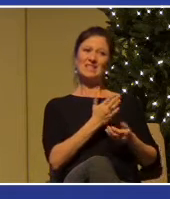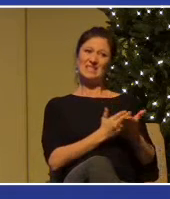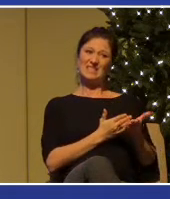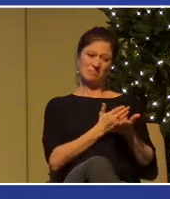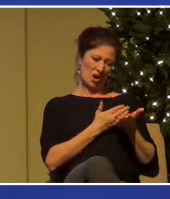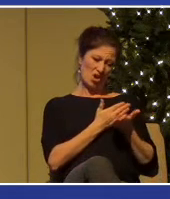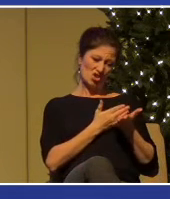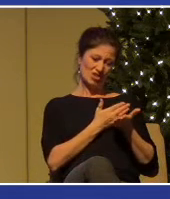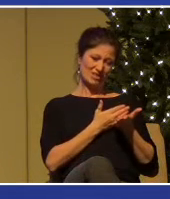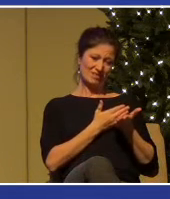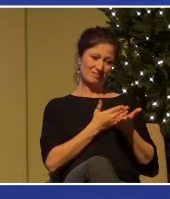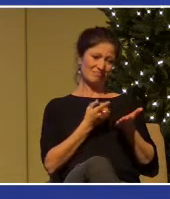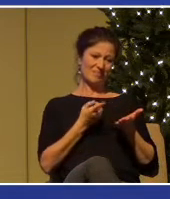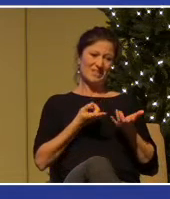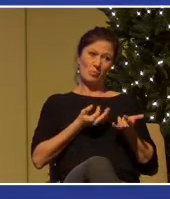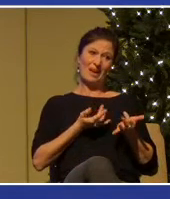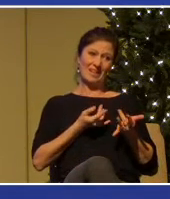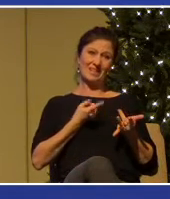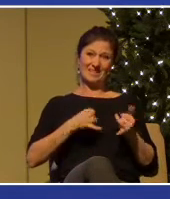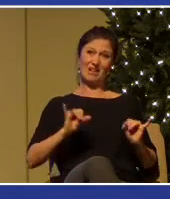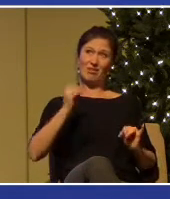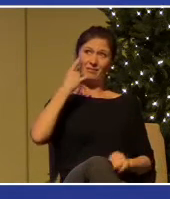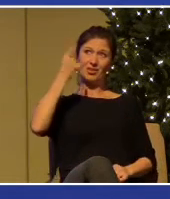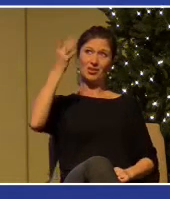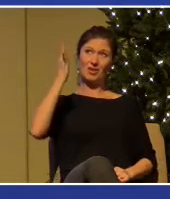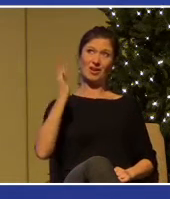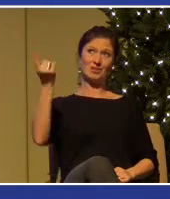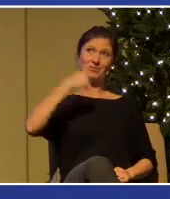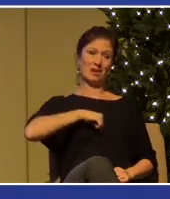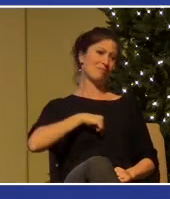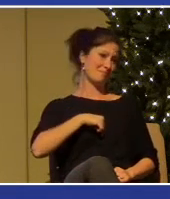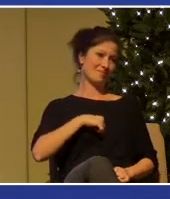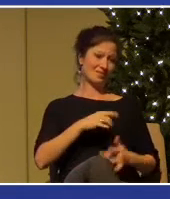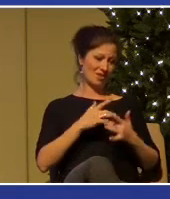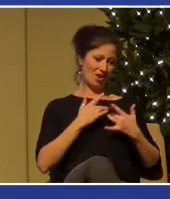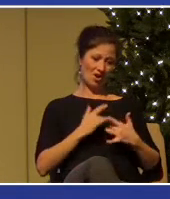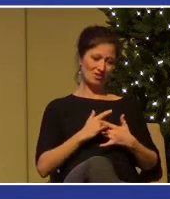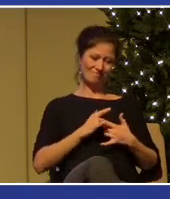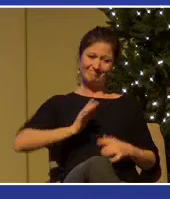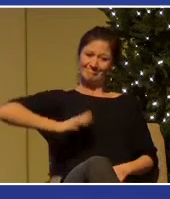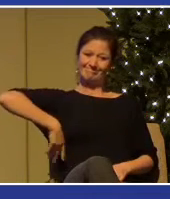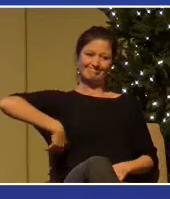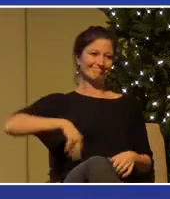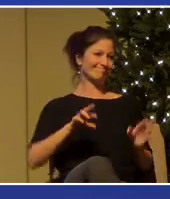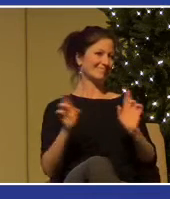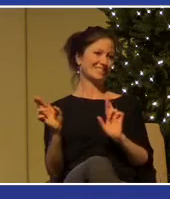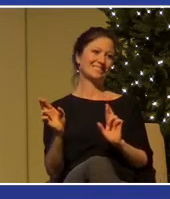Because there are those areas in our lives, those areas in our hearts, aren't there?